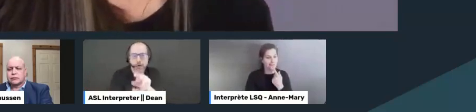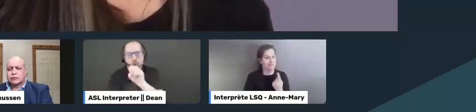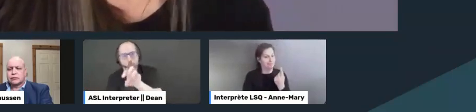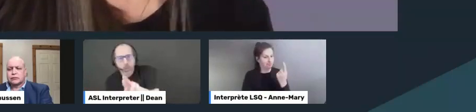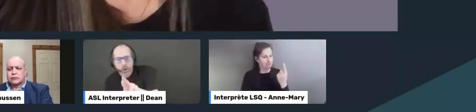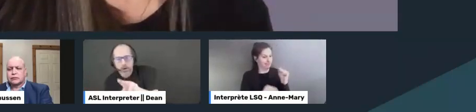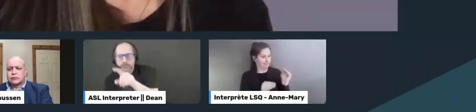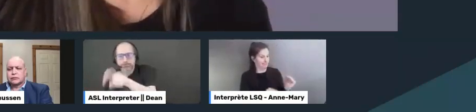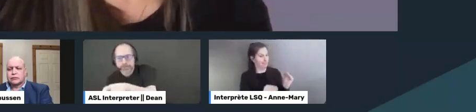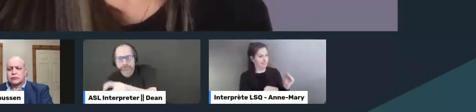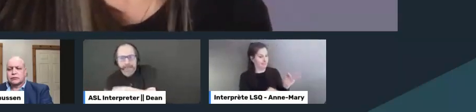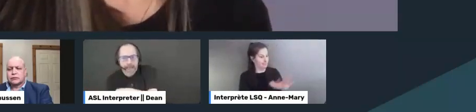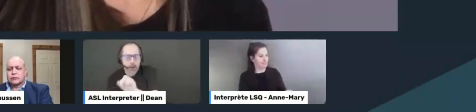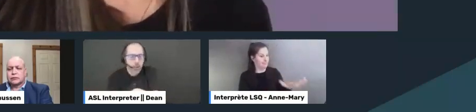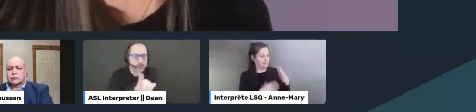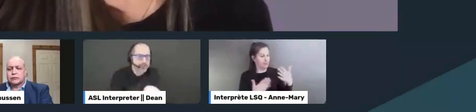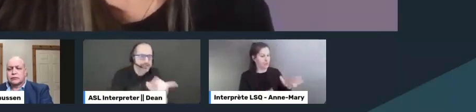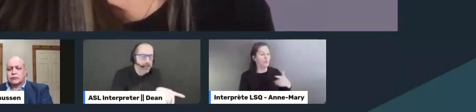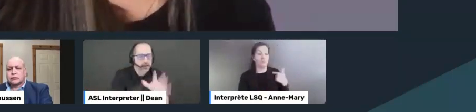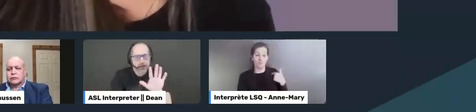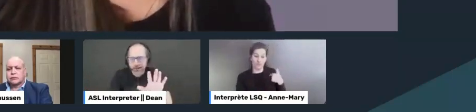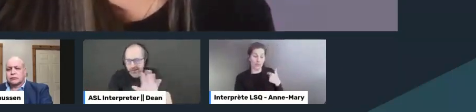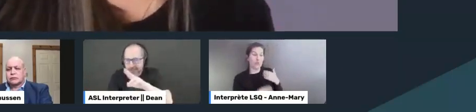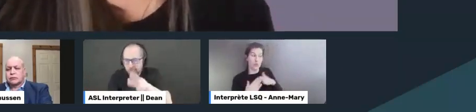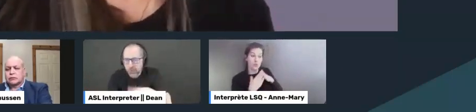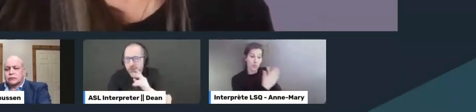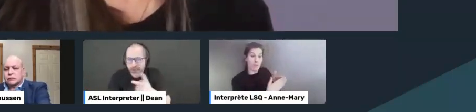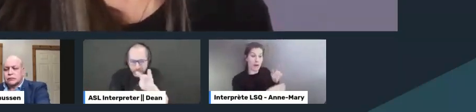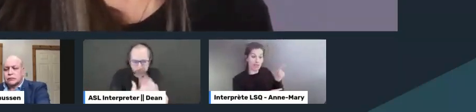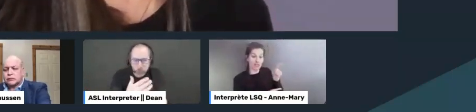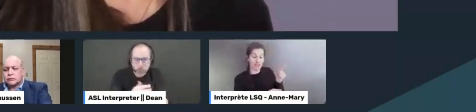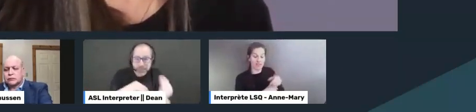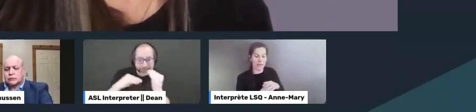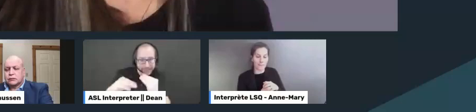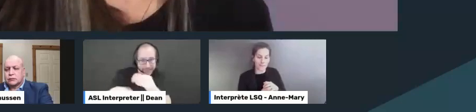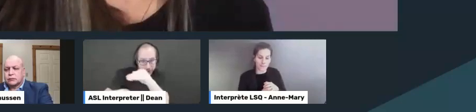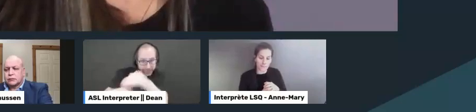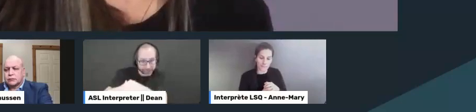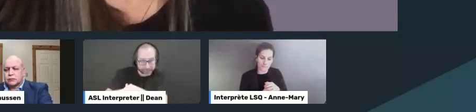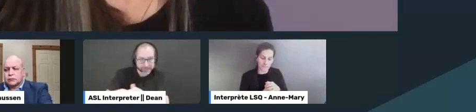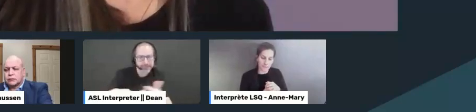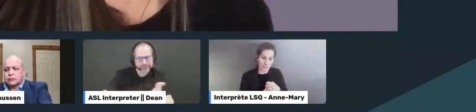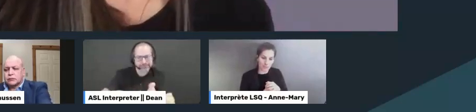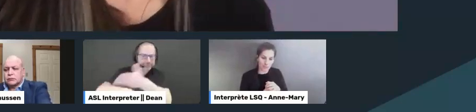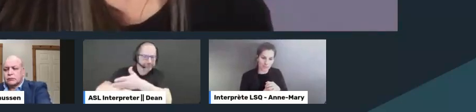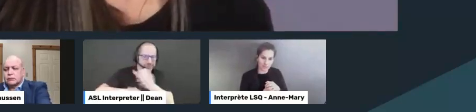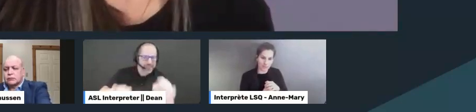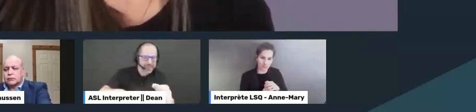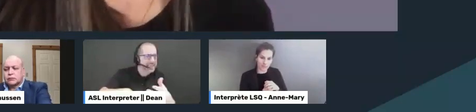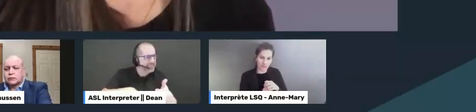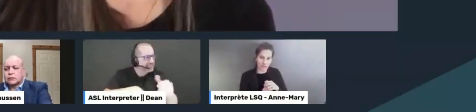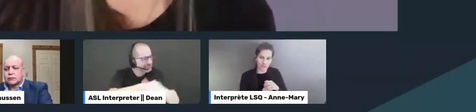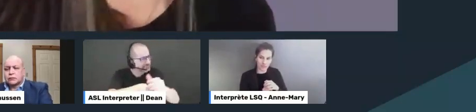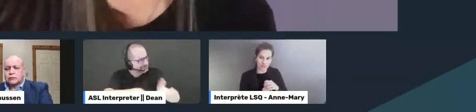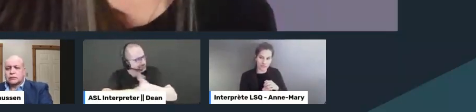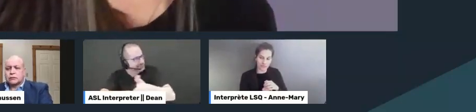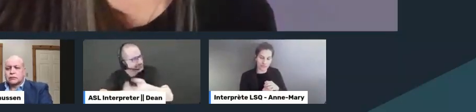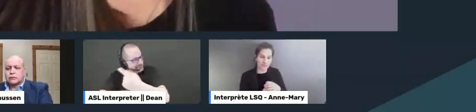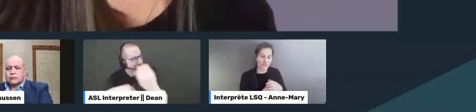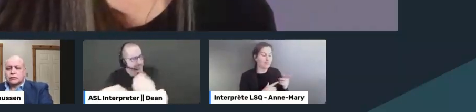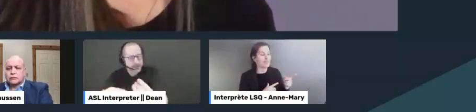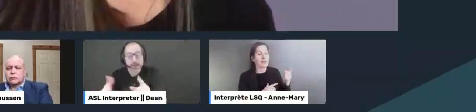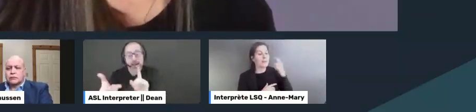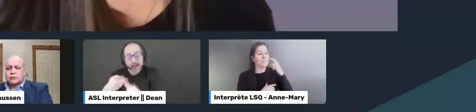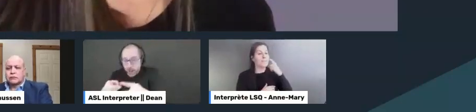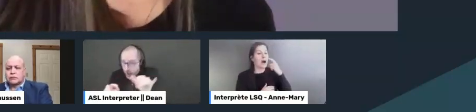course, you can do both. Teach English more effectively and have a language and